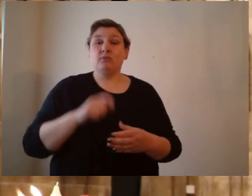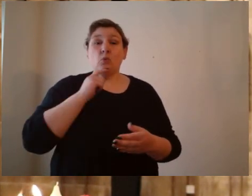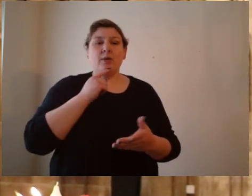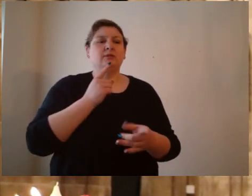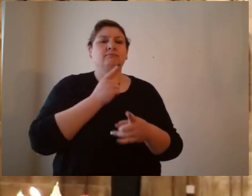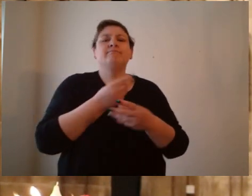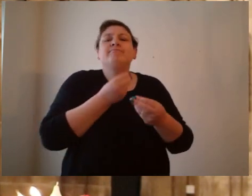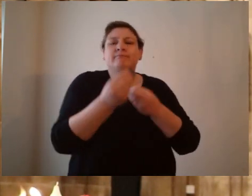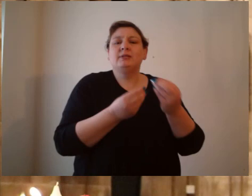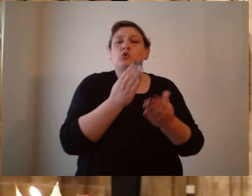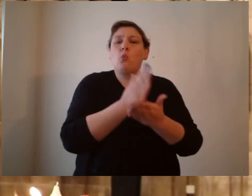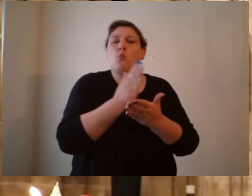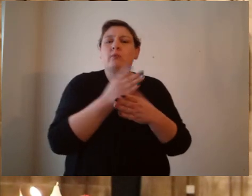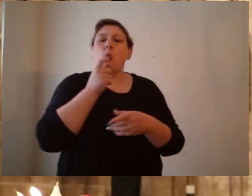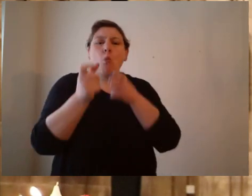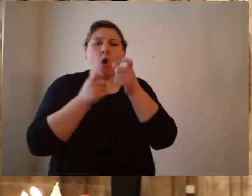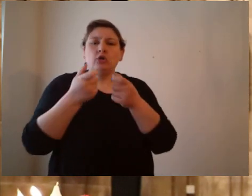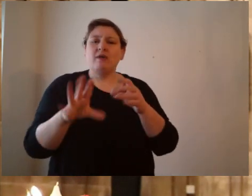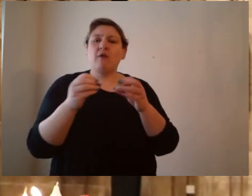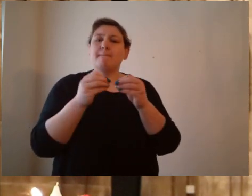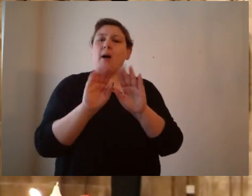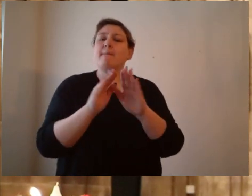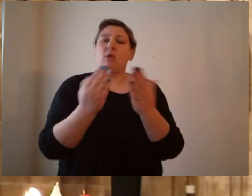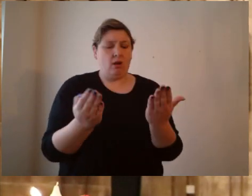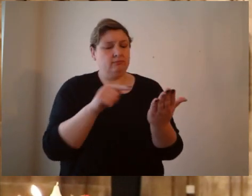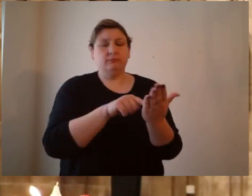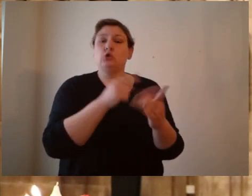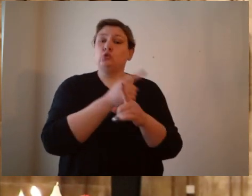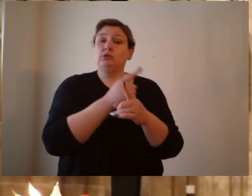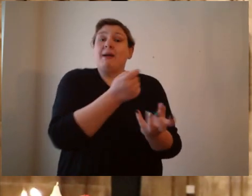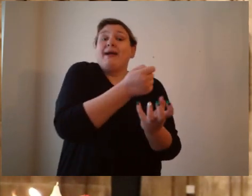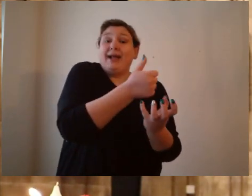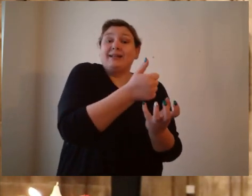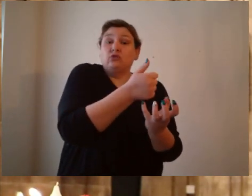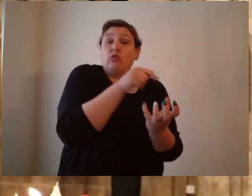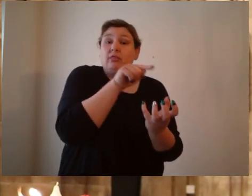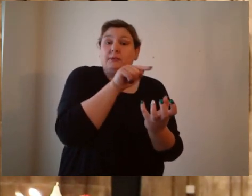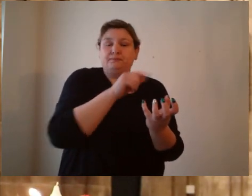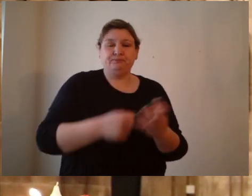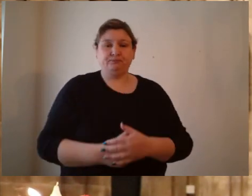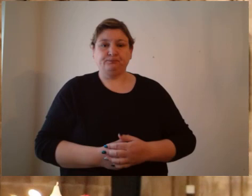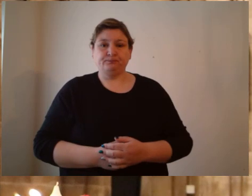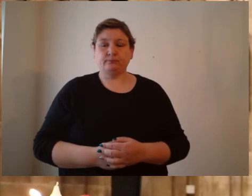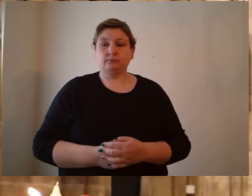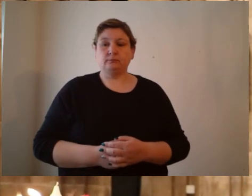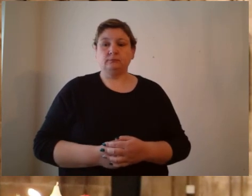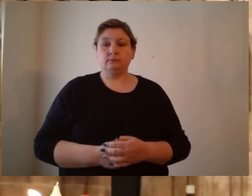want to share some words now from the Bible that speak of this candle, of this light.